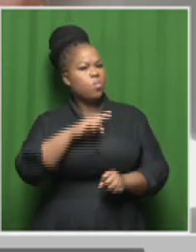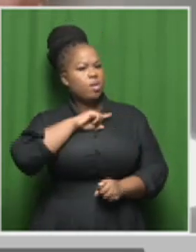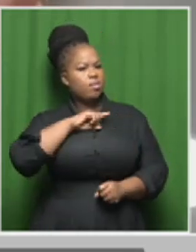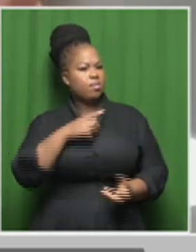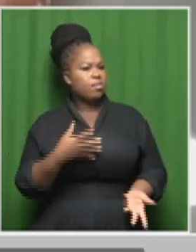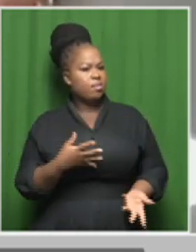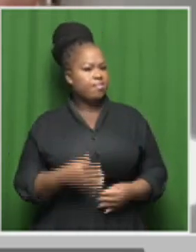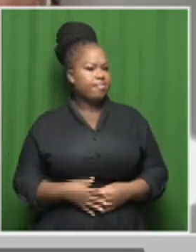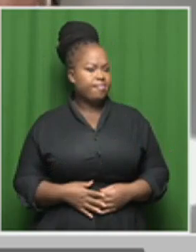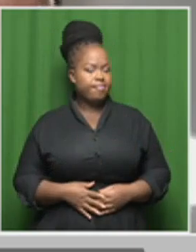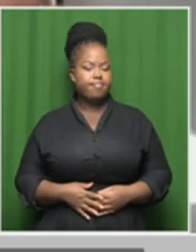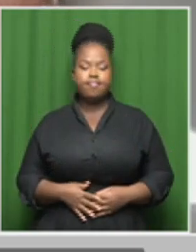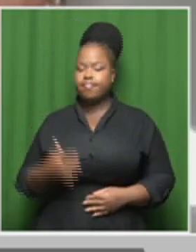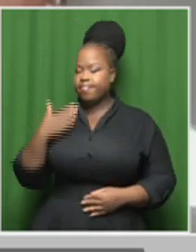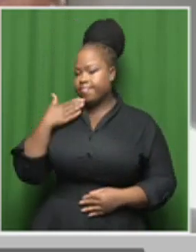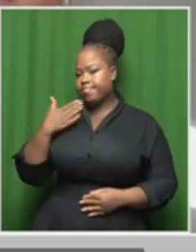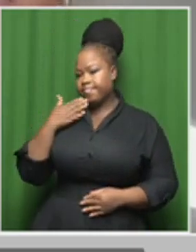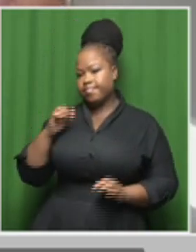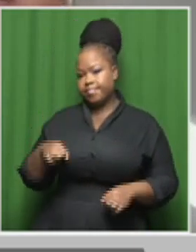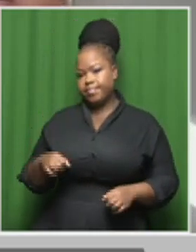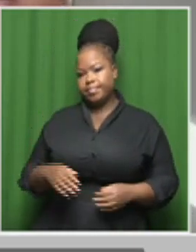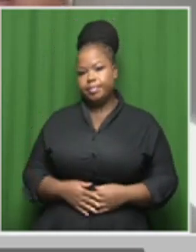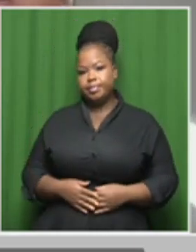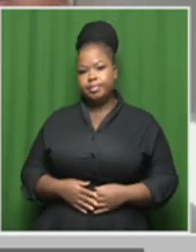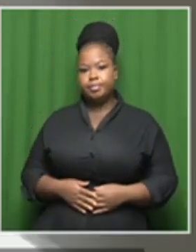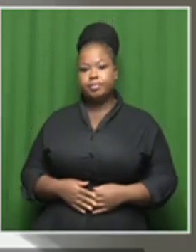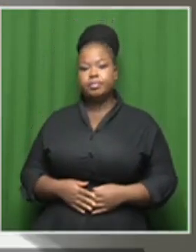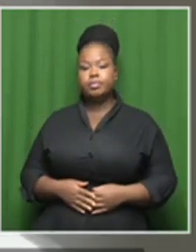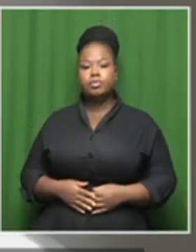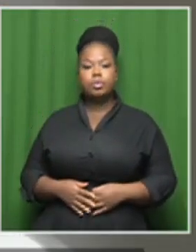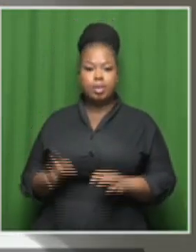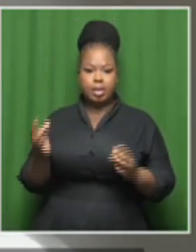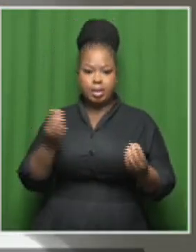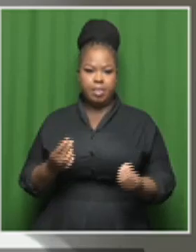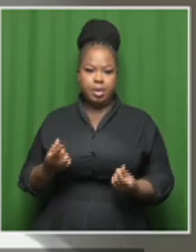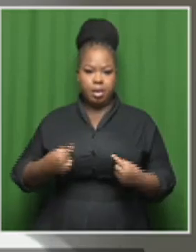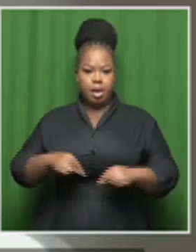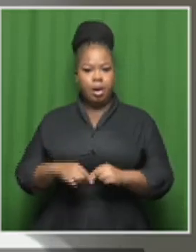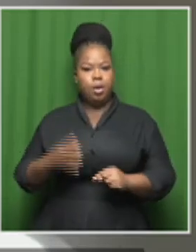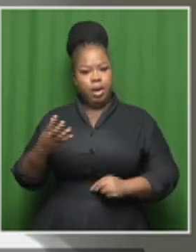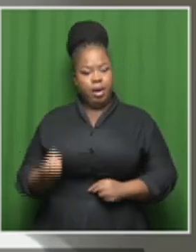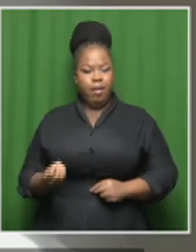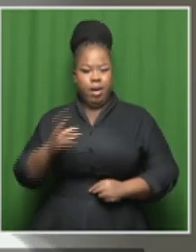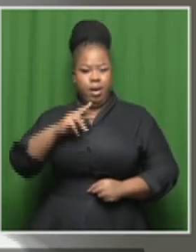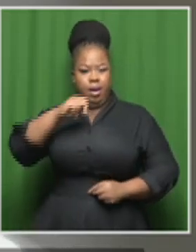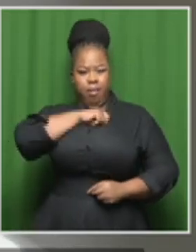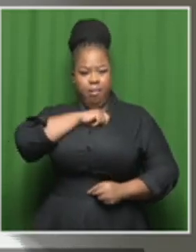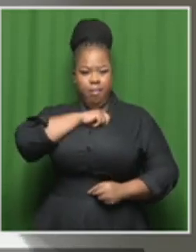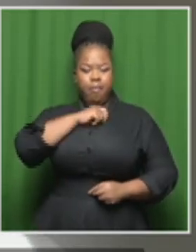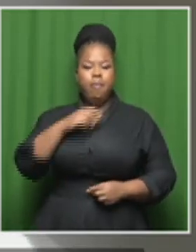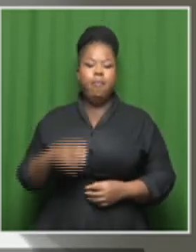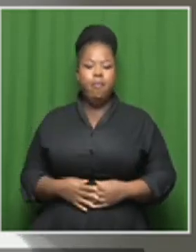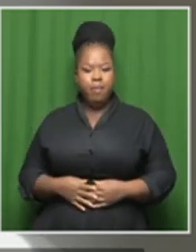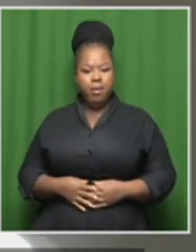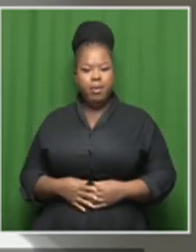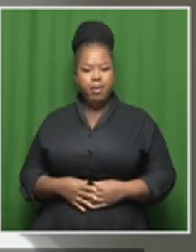Okay, thank you. So as you mentioned, the latest numbers that we do have coming out of KZN do